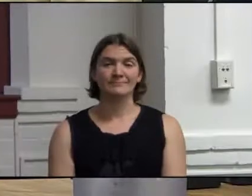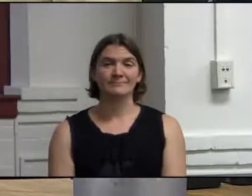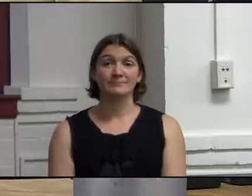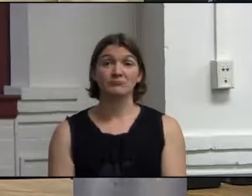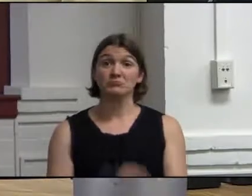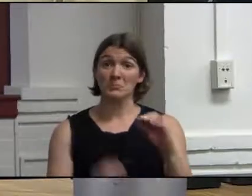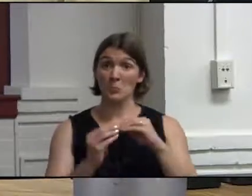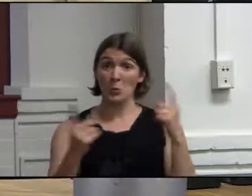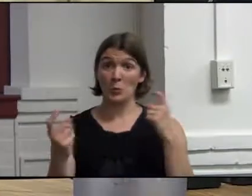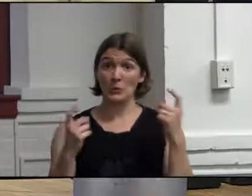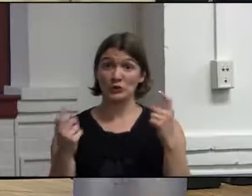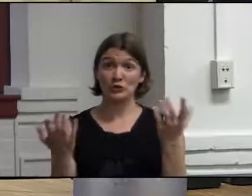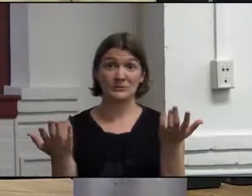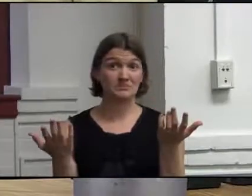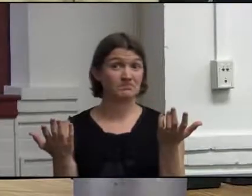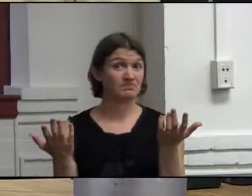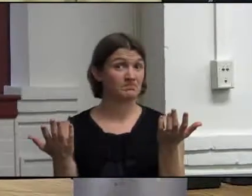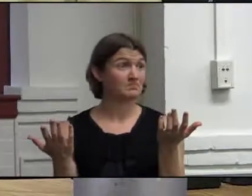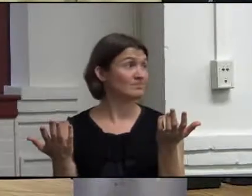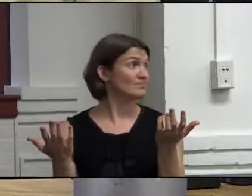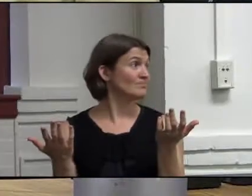Does anyone else have any questions?